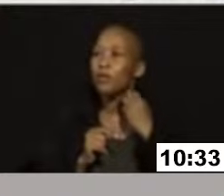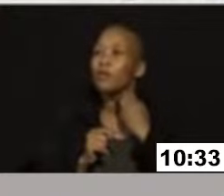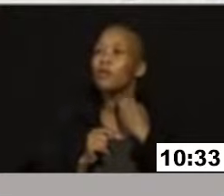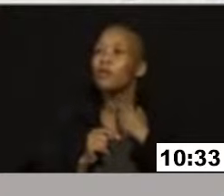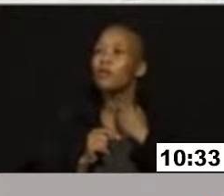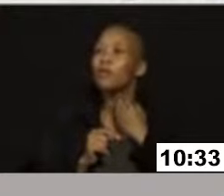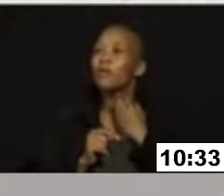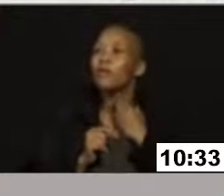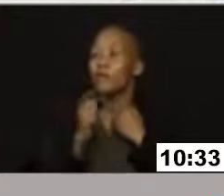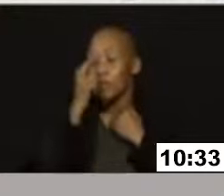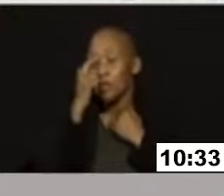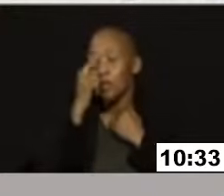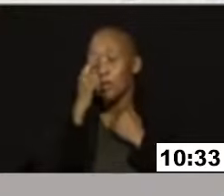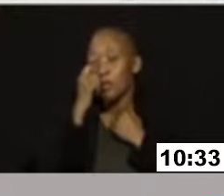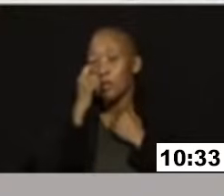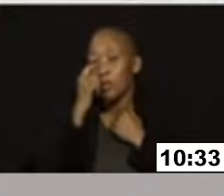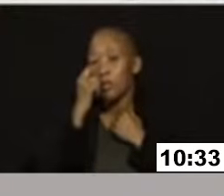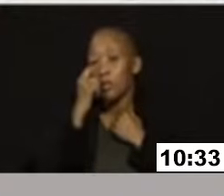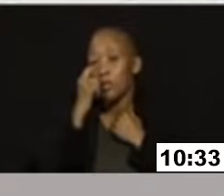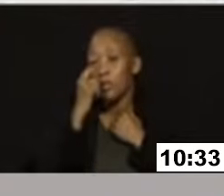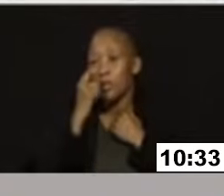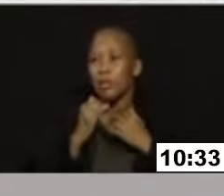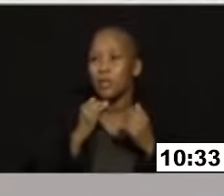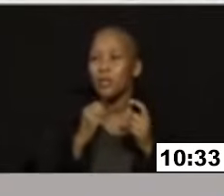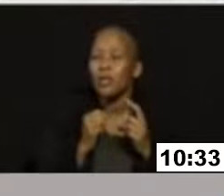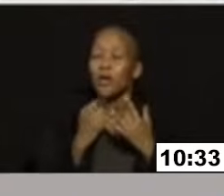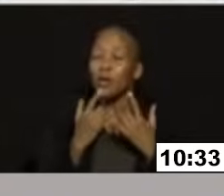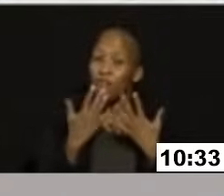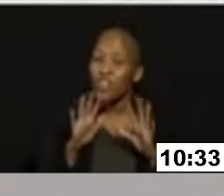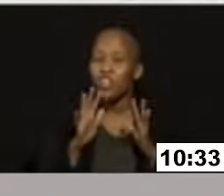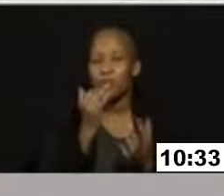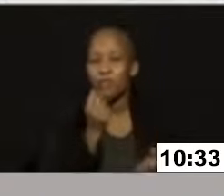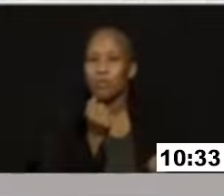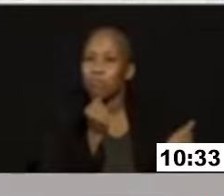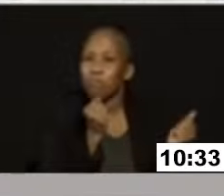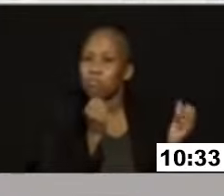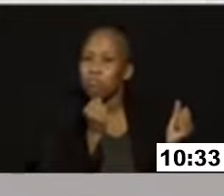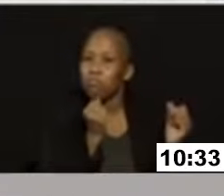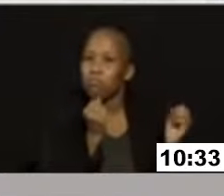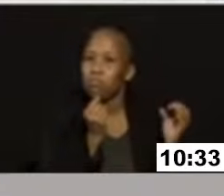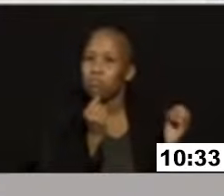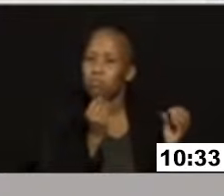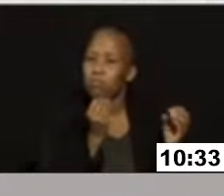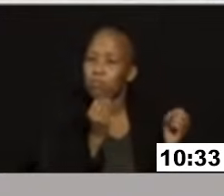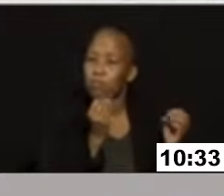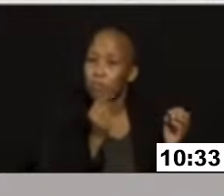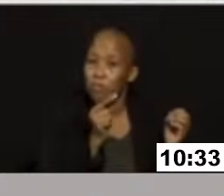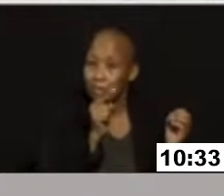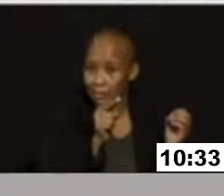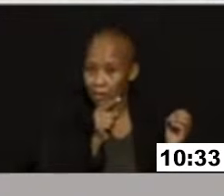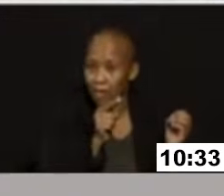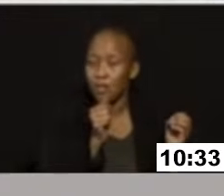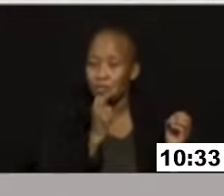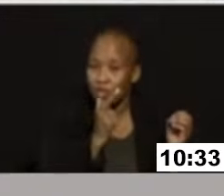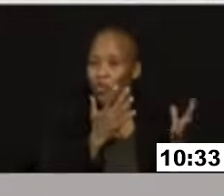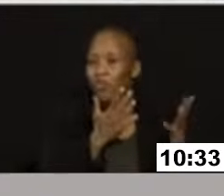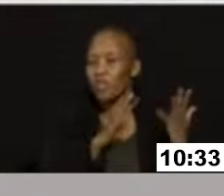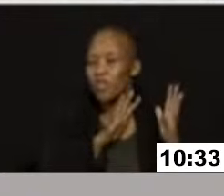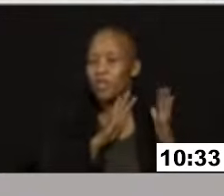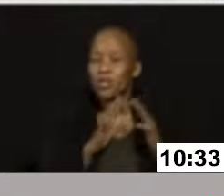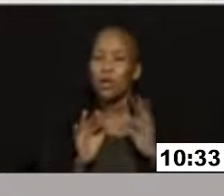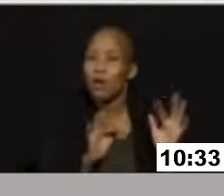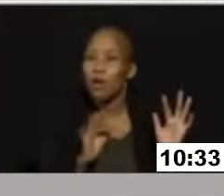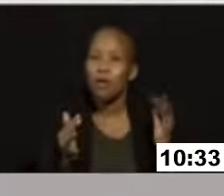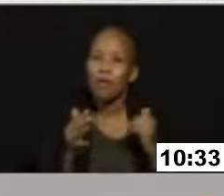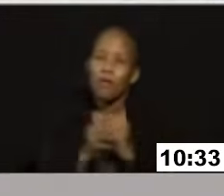inadvertence, because you've been told this from the bar. It's just a convenient out to try